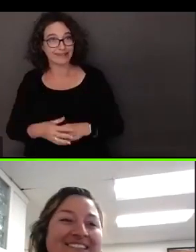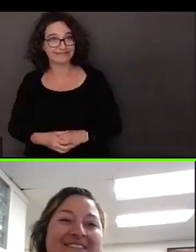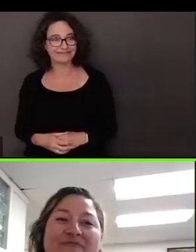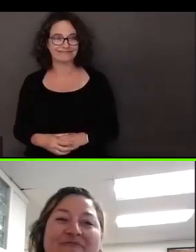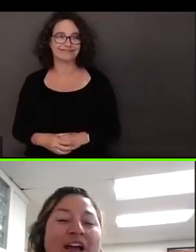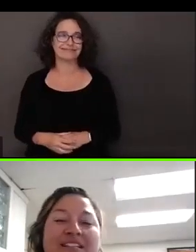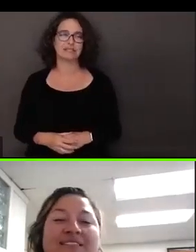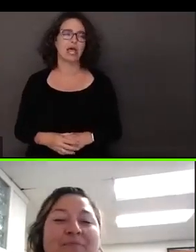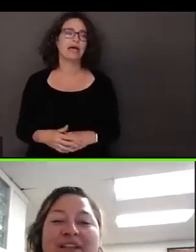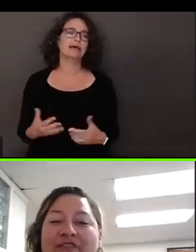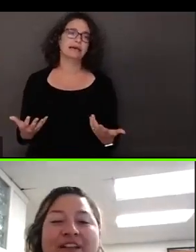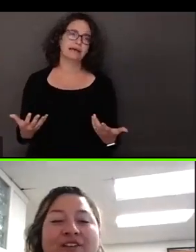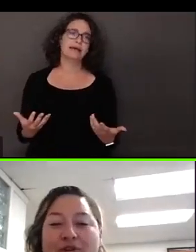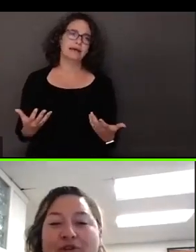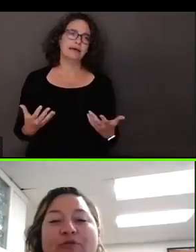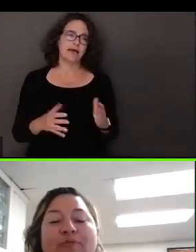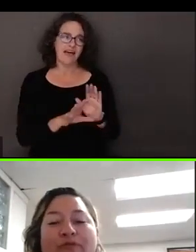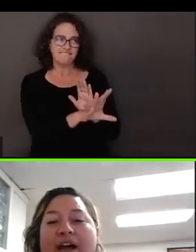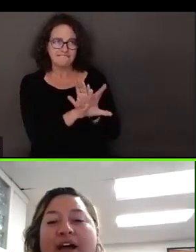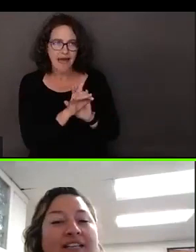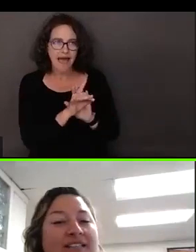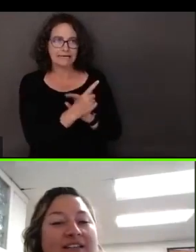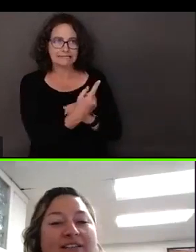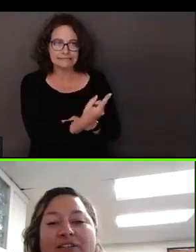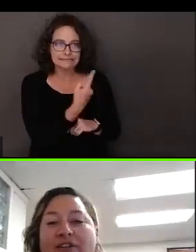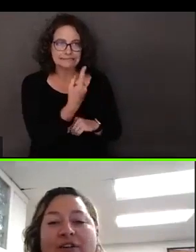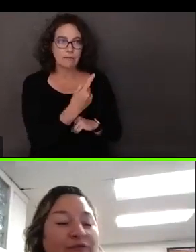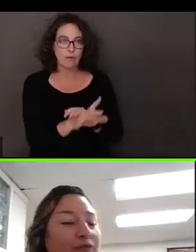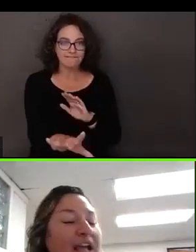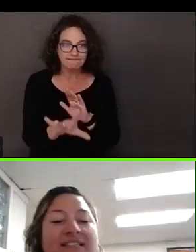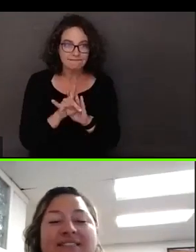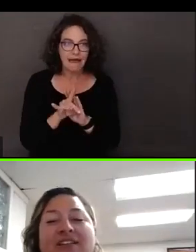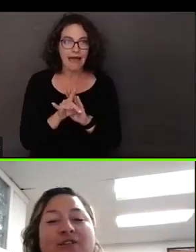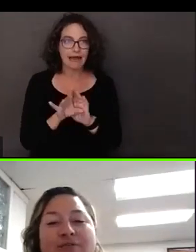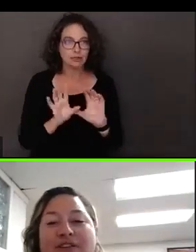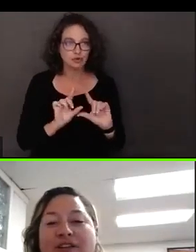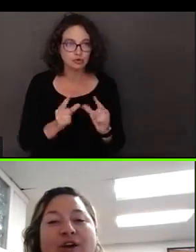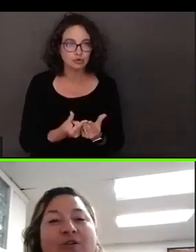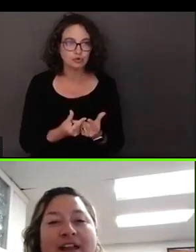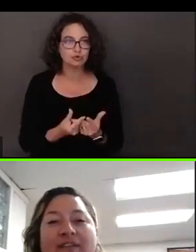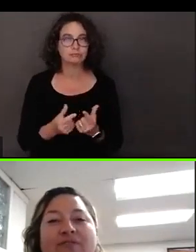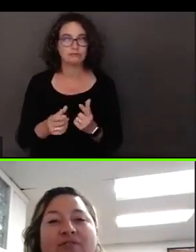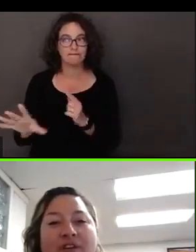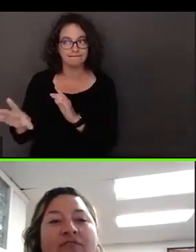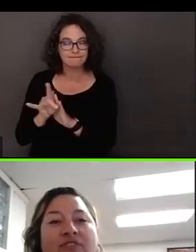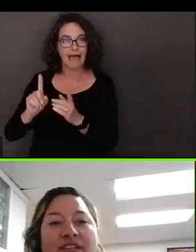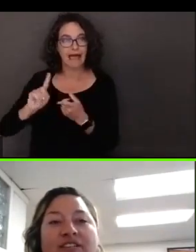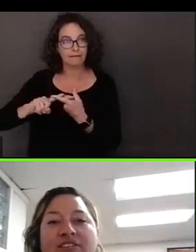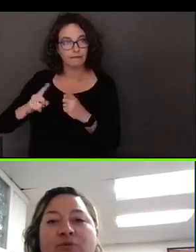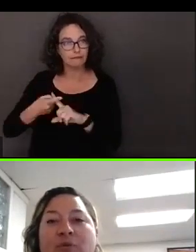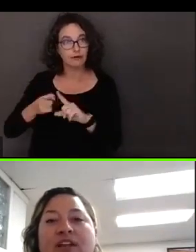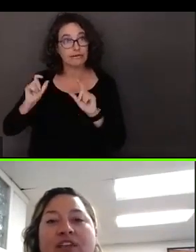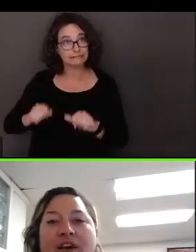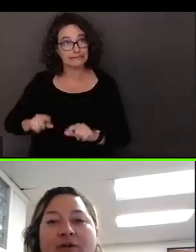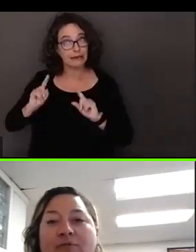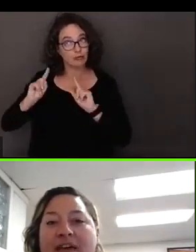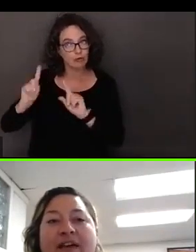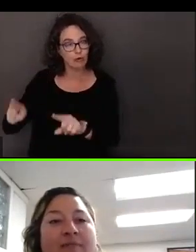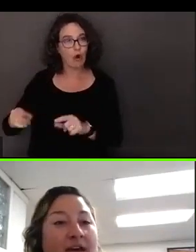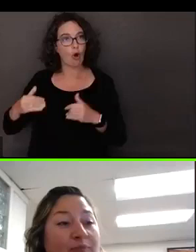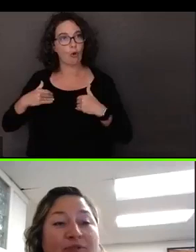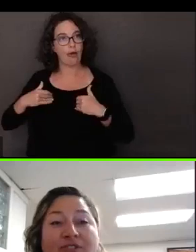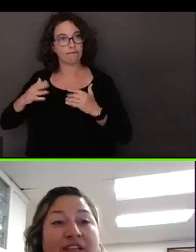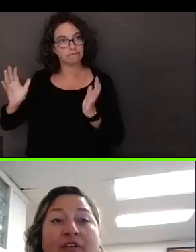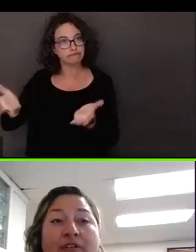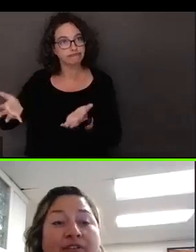just find somebody, find a group, find friends that you can go and have those conversations with, help